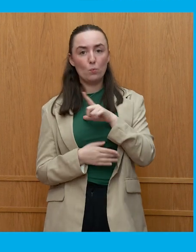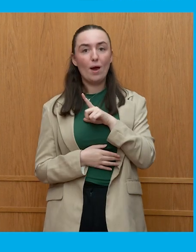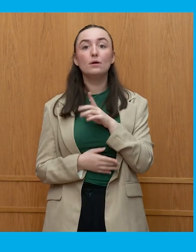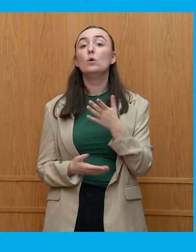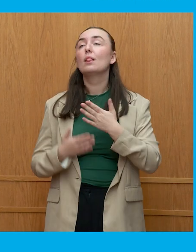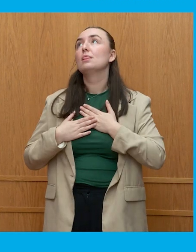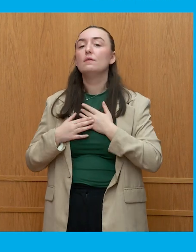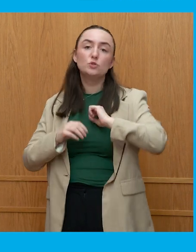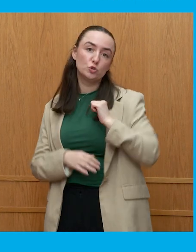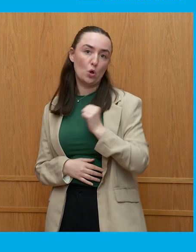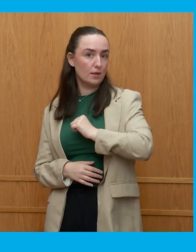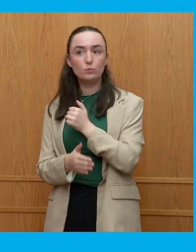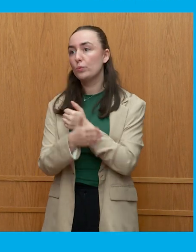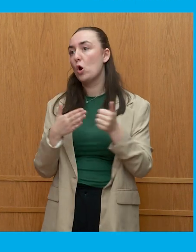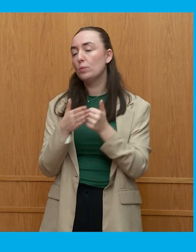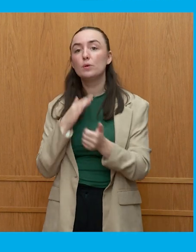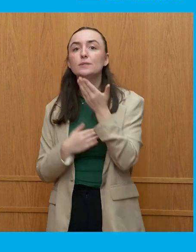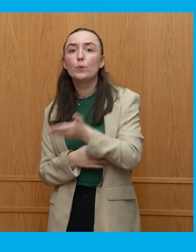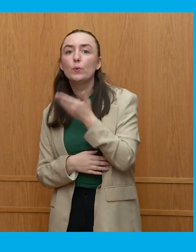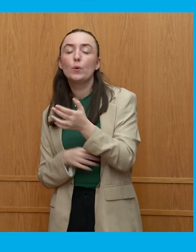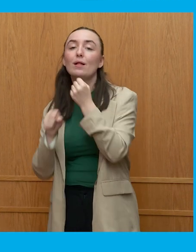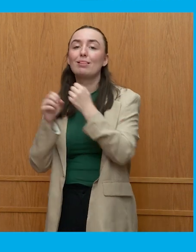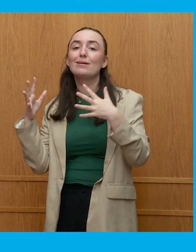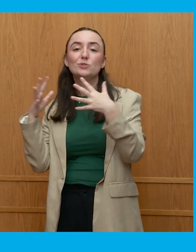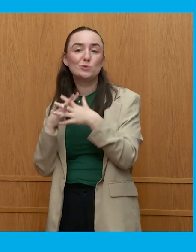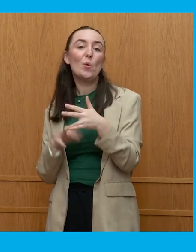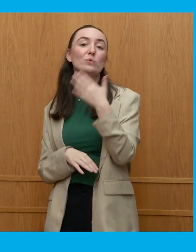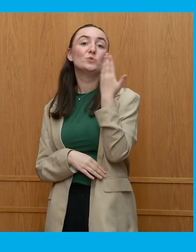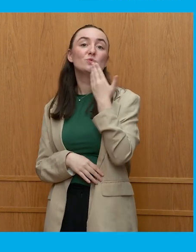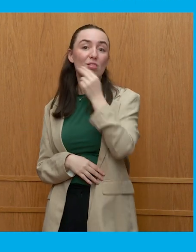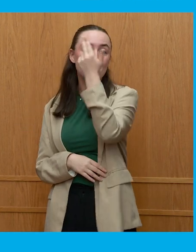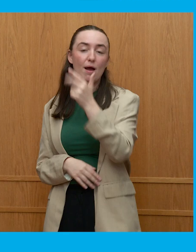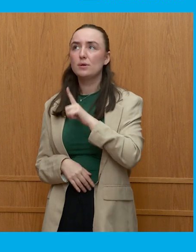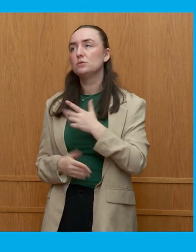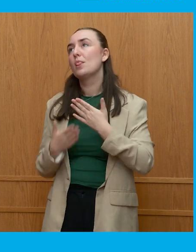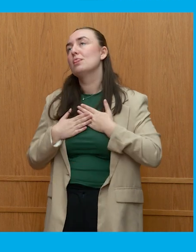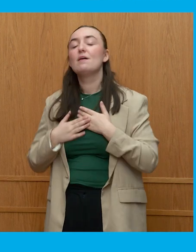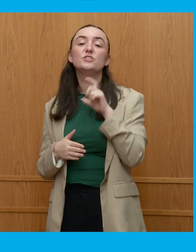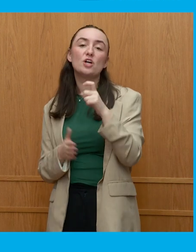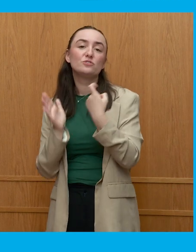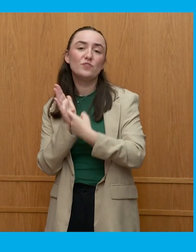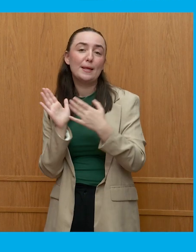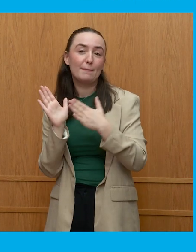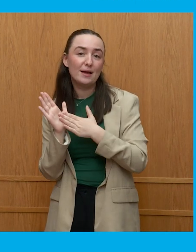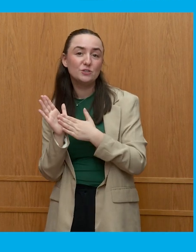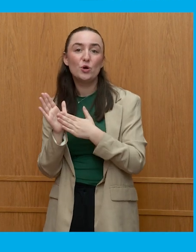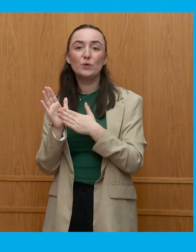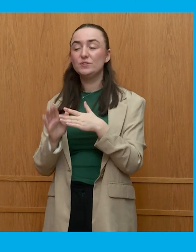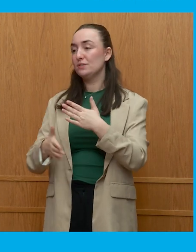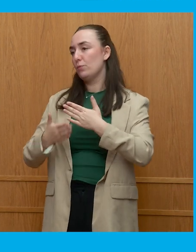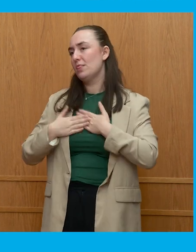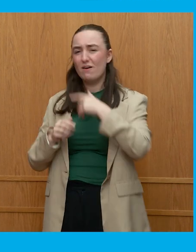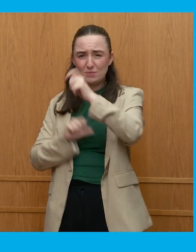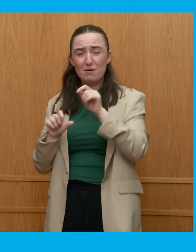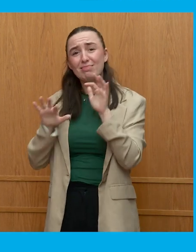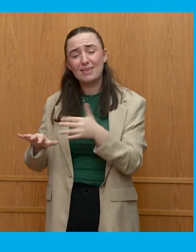We were always going to the Glasgow School of Art because we loved Macintosh. We loved the people in the Macintosh School.